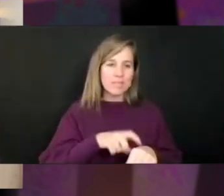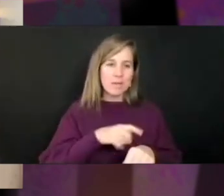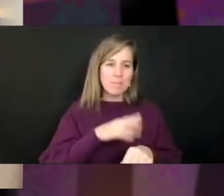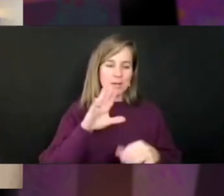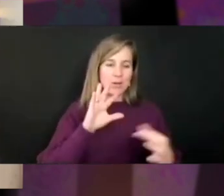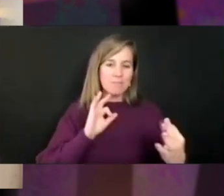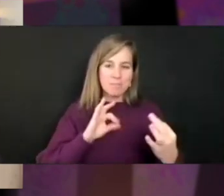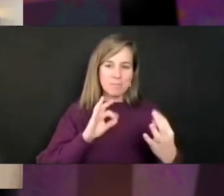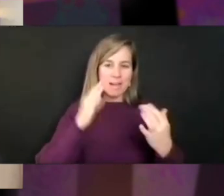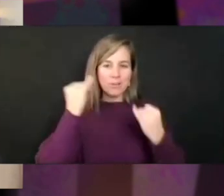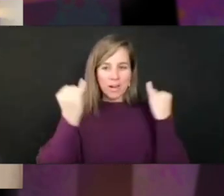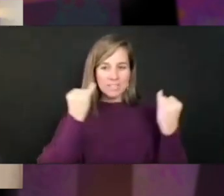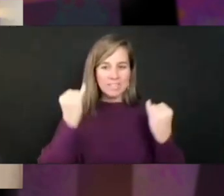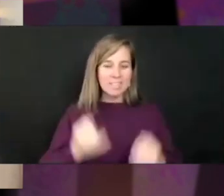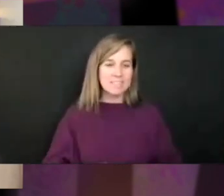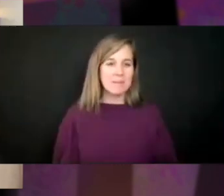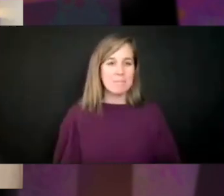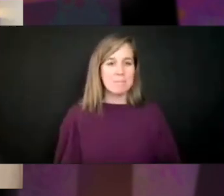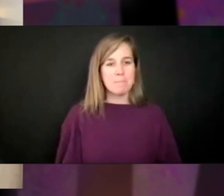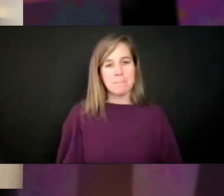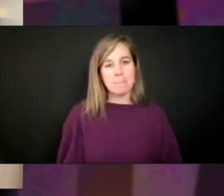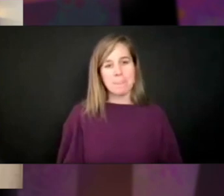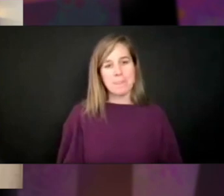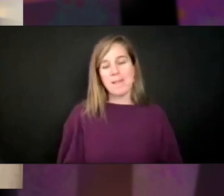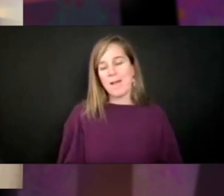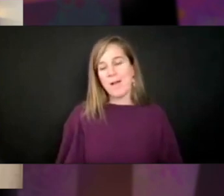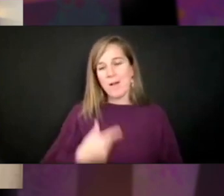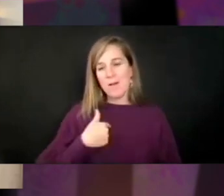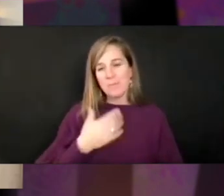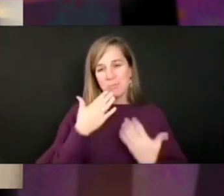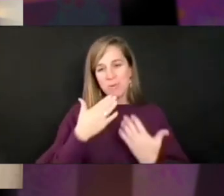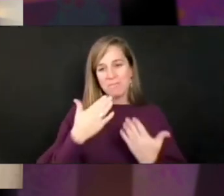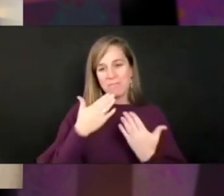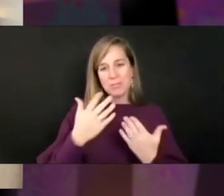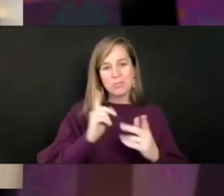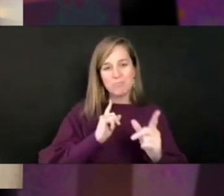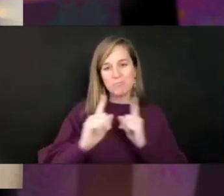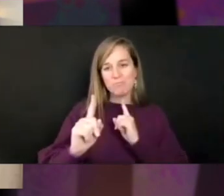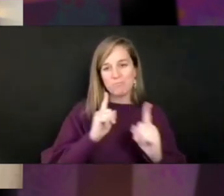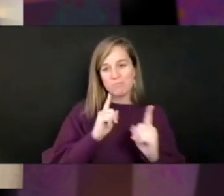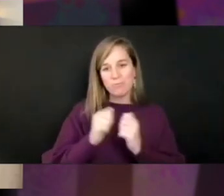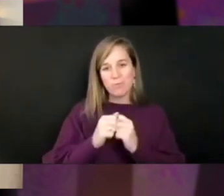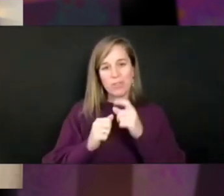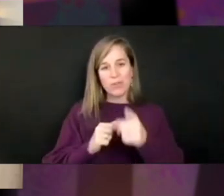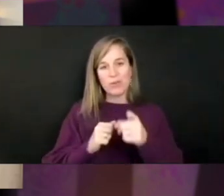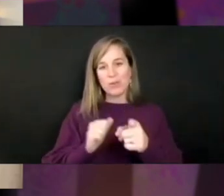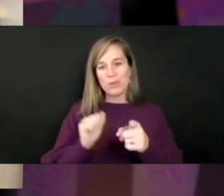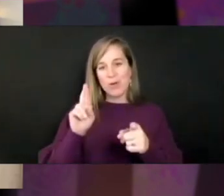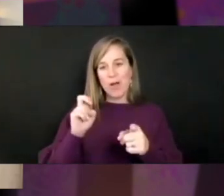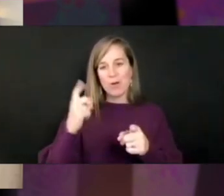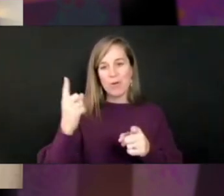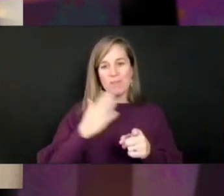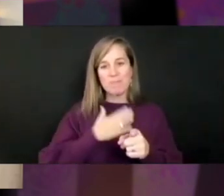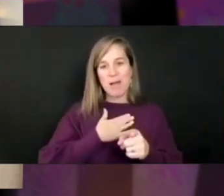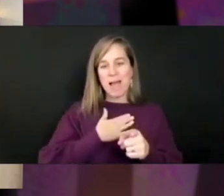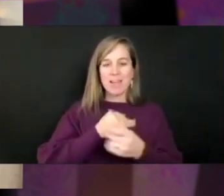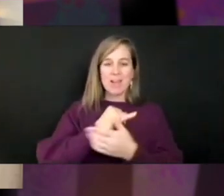and ideas. I'm so grateful to be in conversation with you. You are one of my artistic